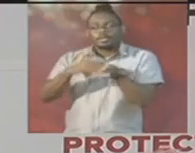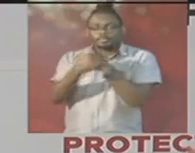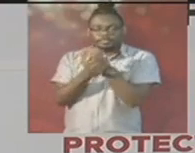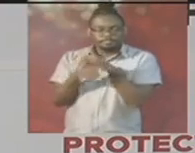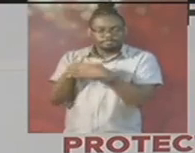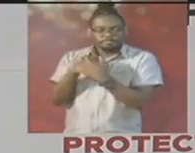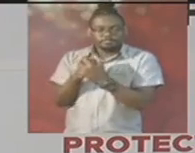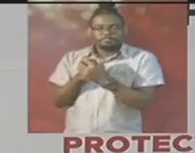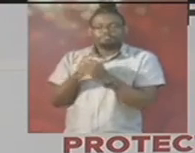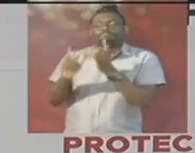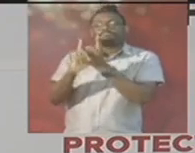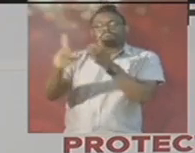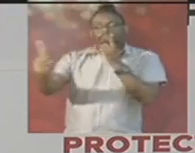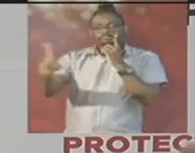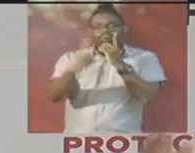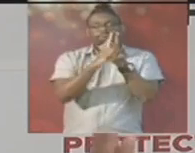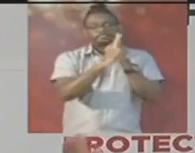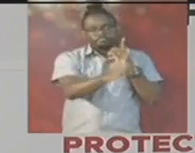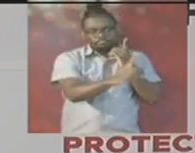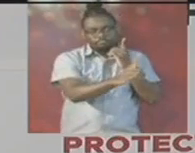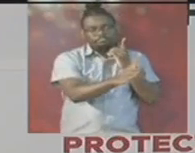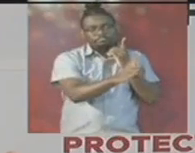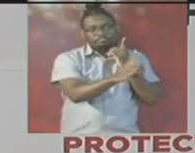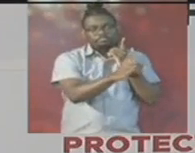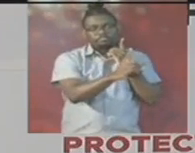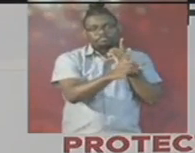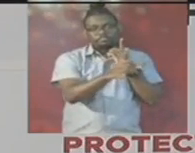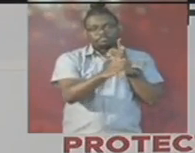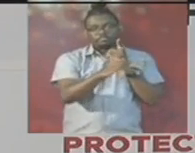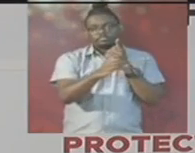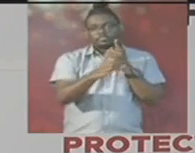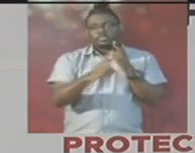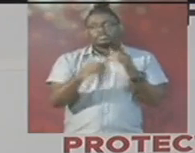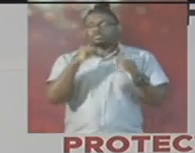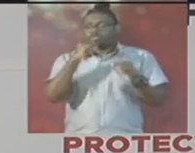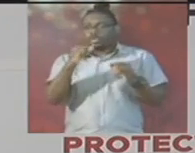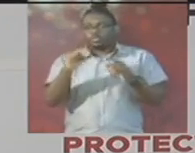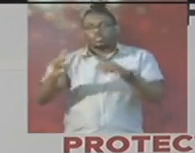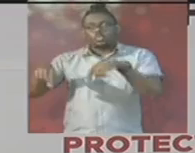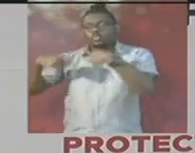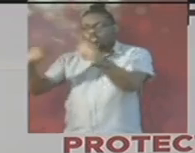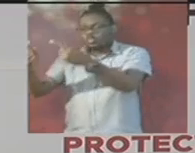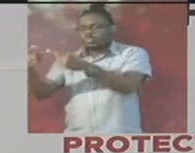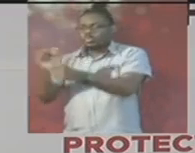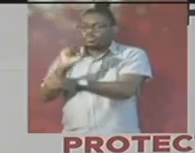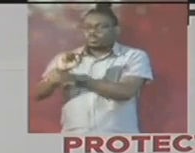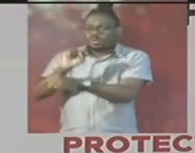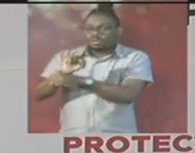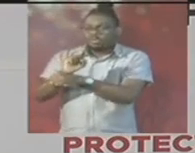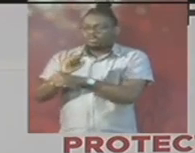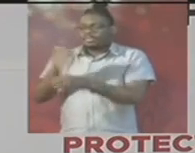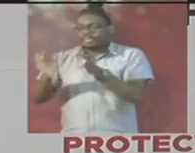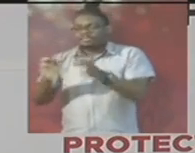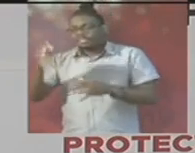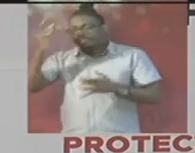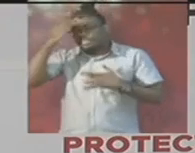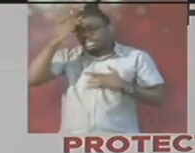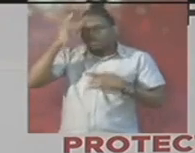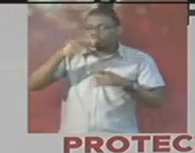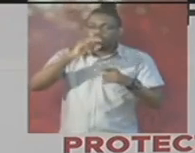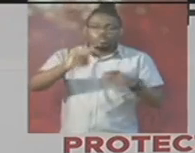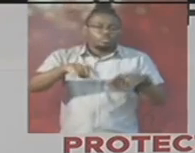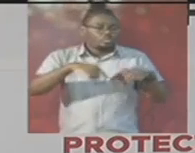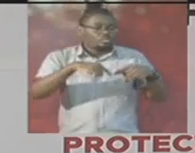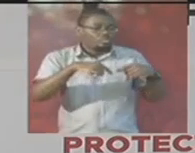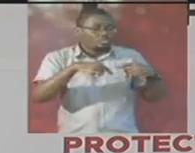Social distancing. Do not go to work if you are ill. Do not go to a place of worship if you are